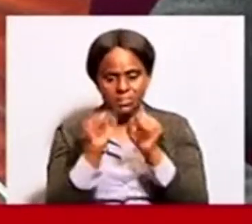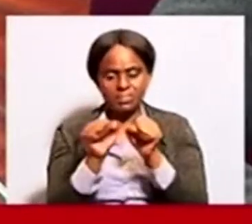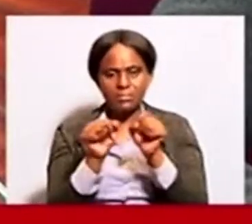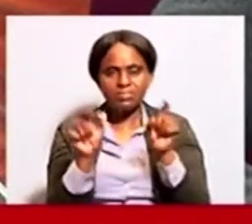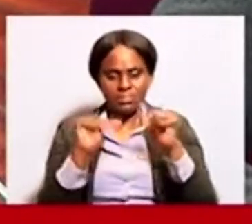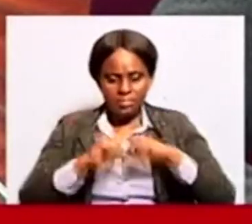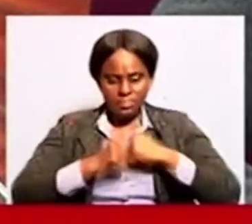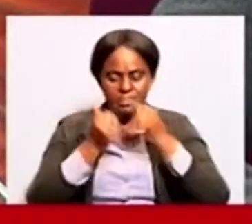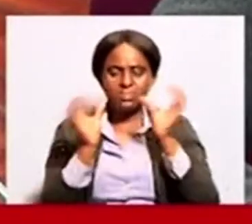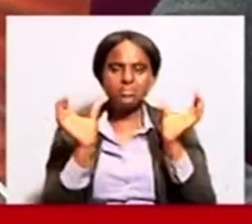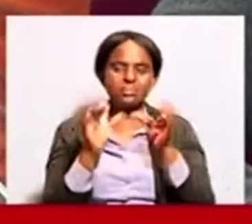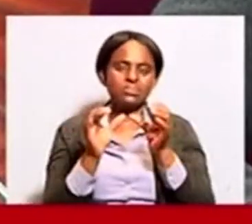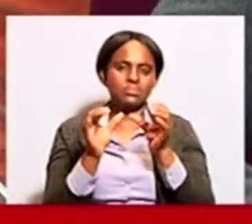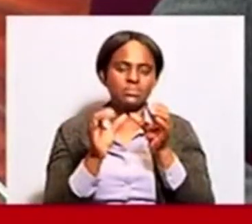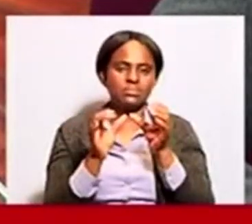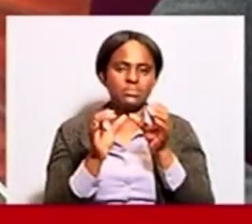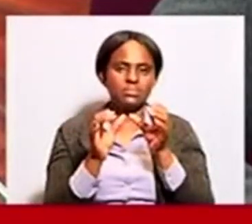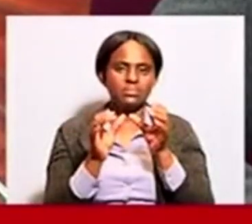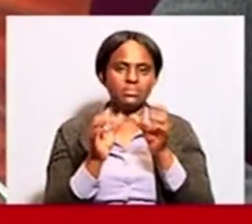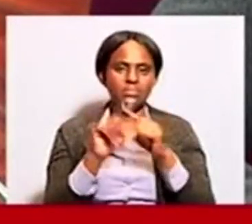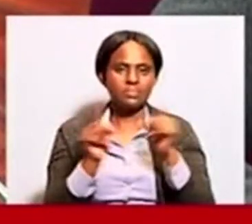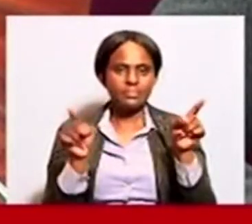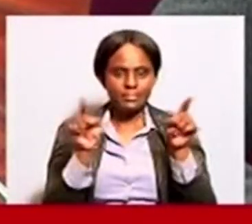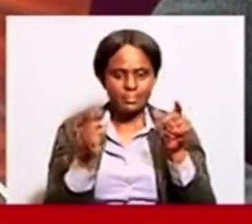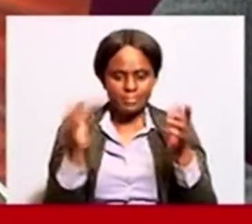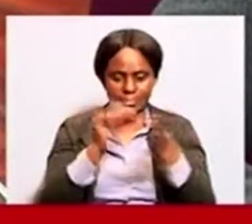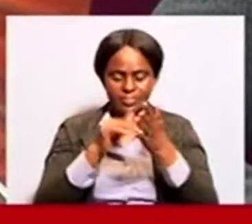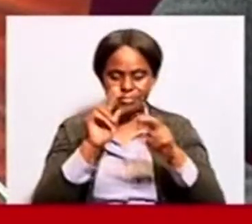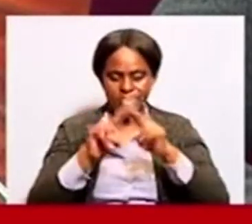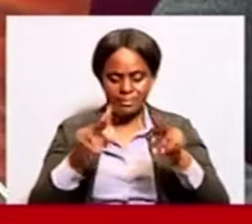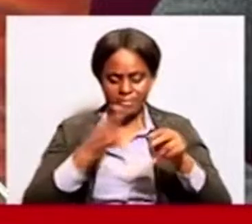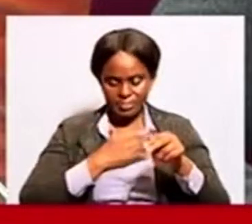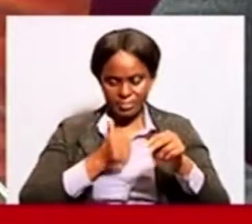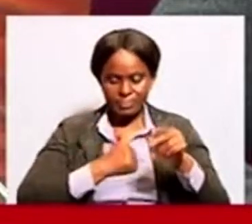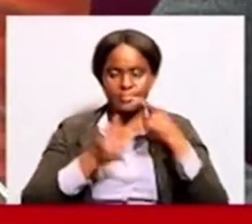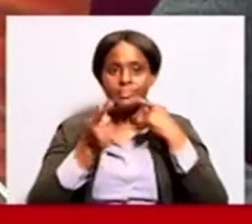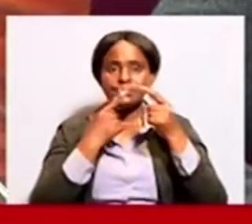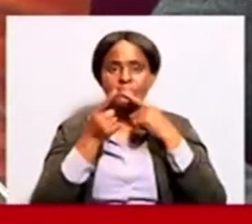a council. But also, Chair, I want to mention that